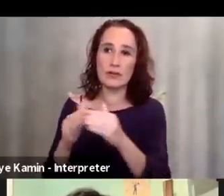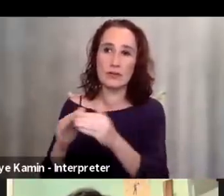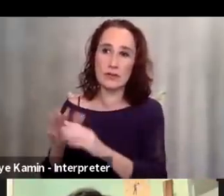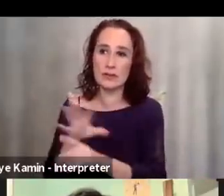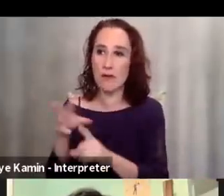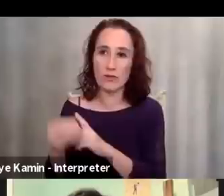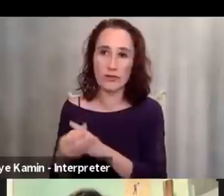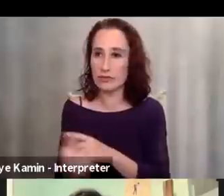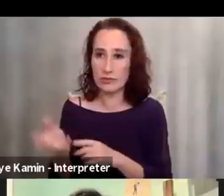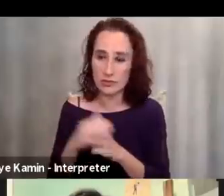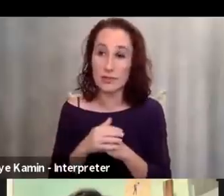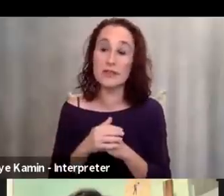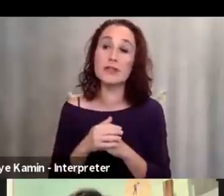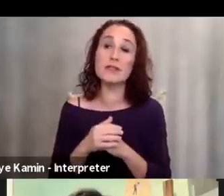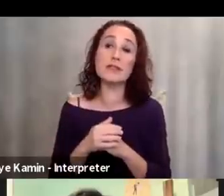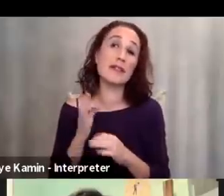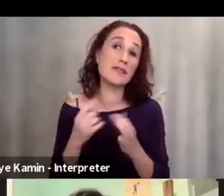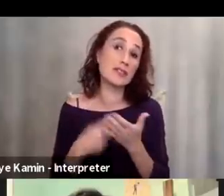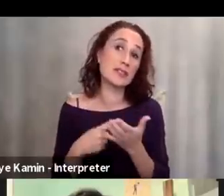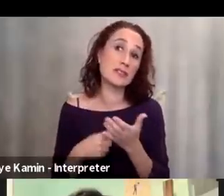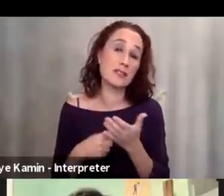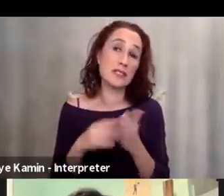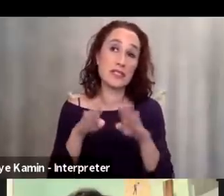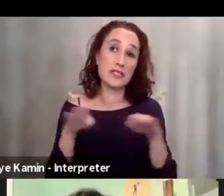really, when you're talking about books for children,